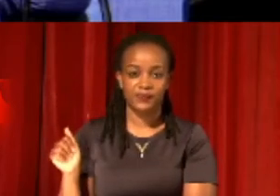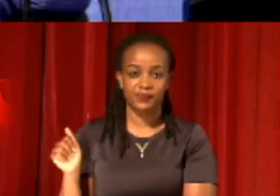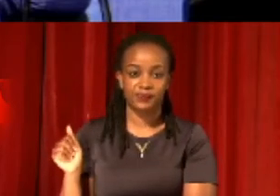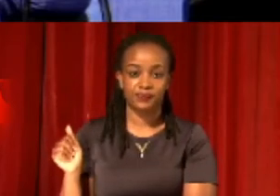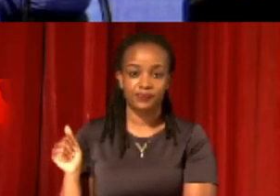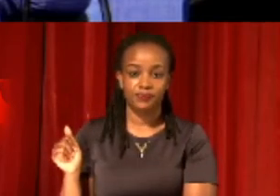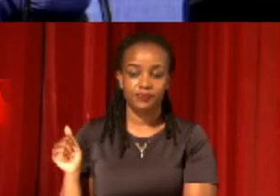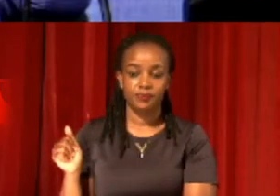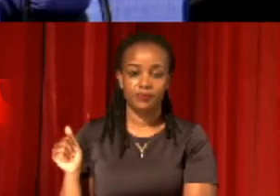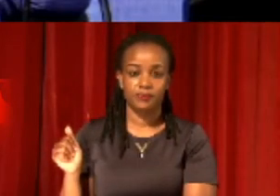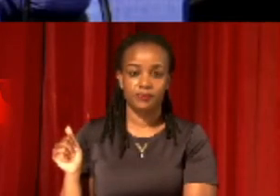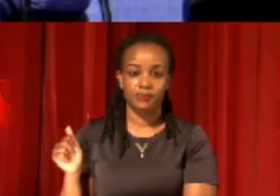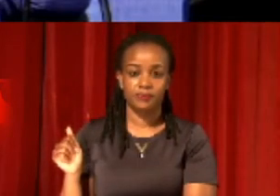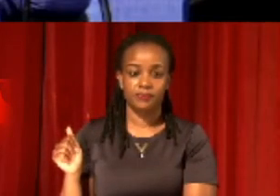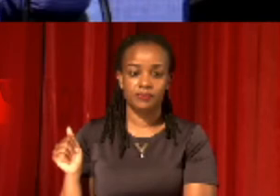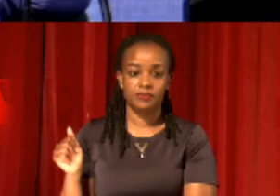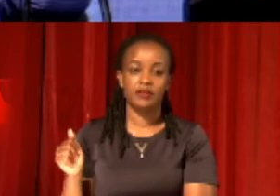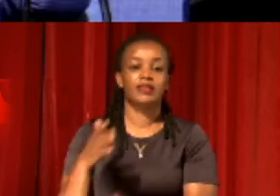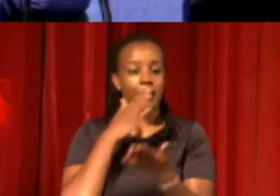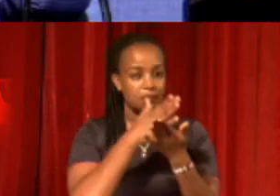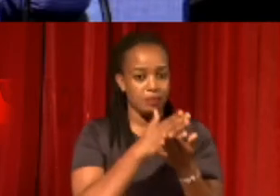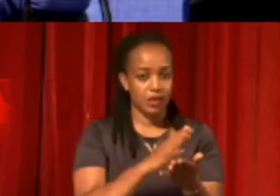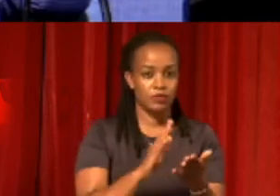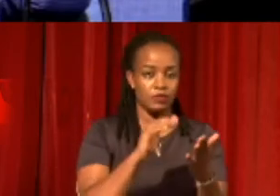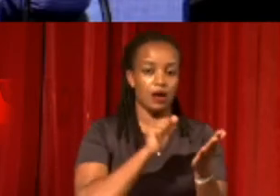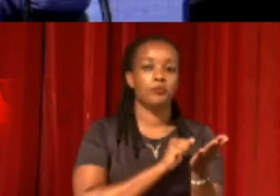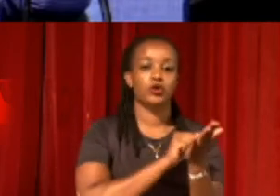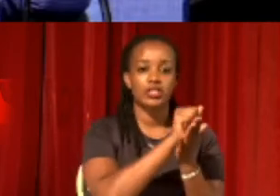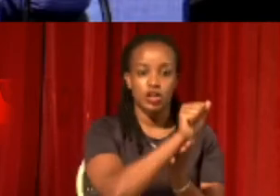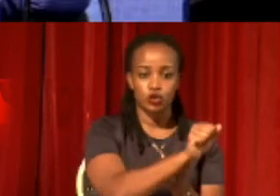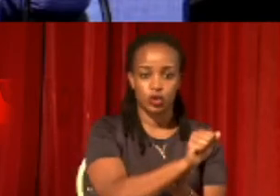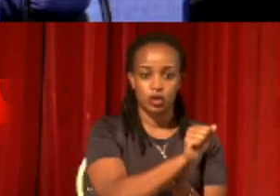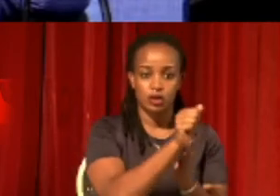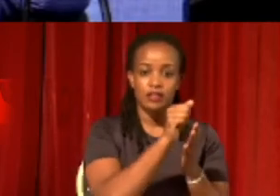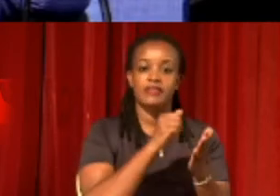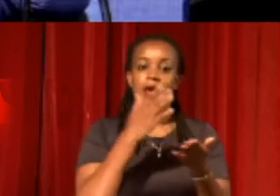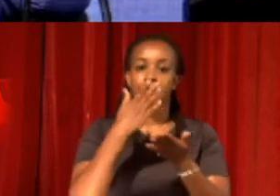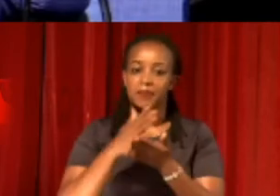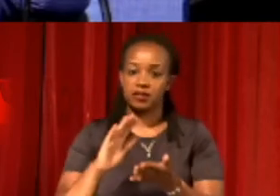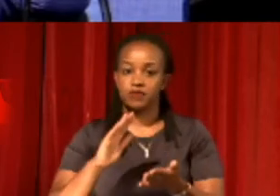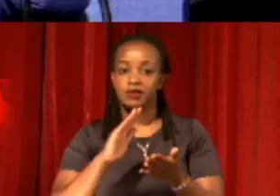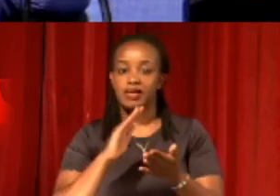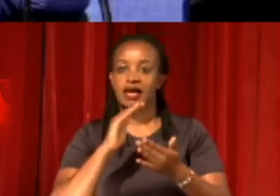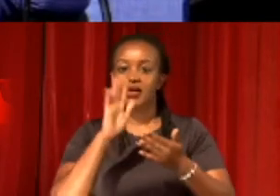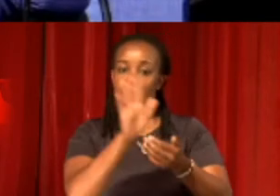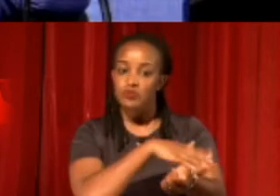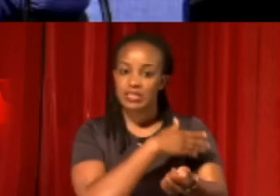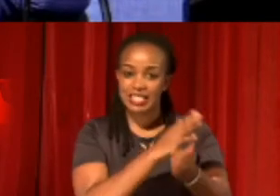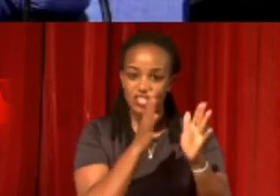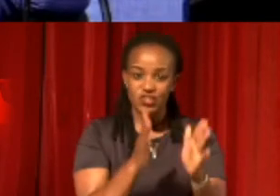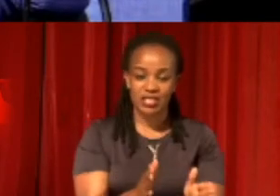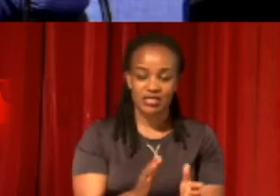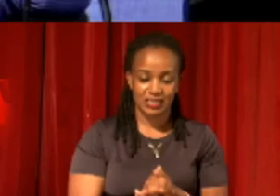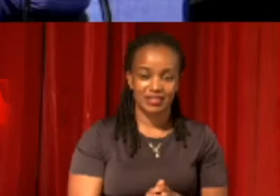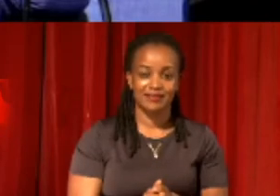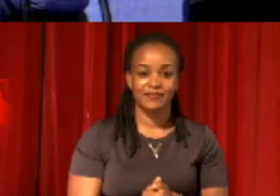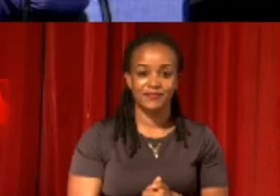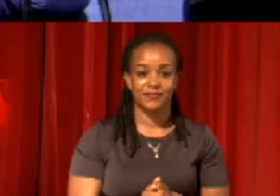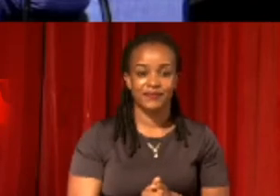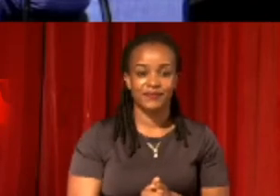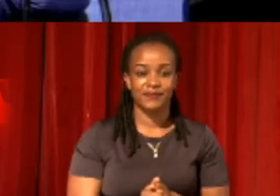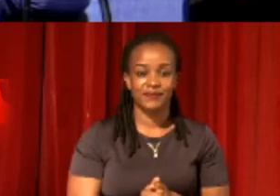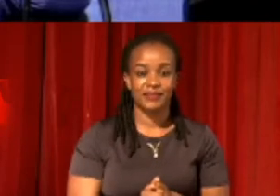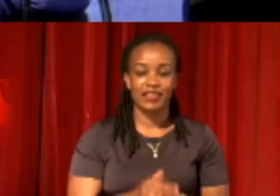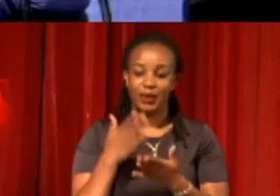included? Yes. They are? They are part of the production. They're part of the they production. They're part of the art. We can call them dancers. They're part of the art. They're part of the art.